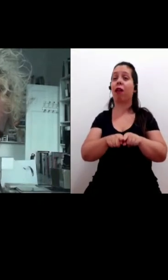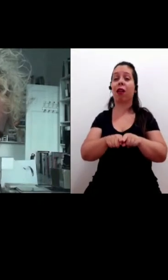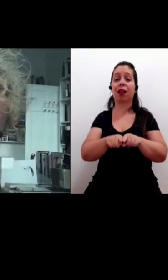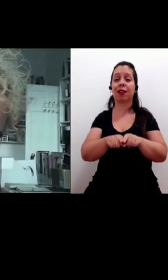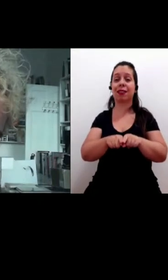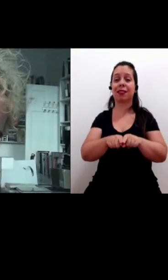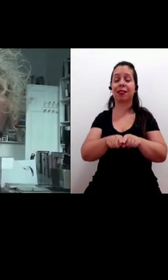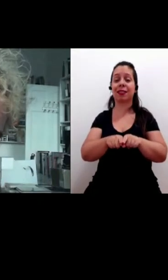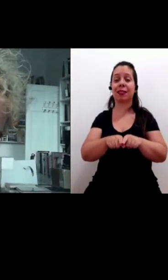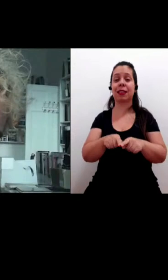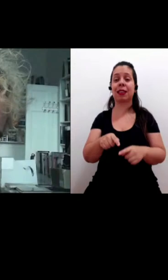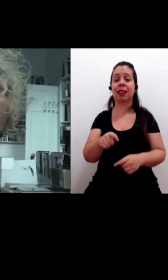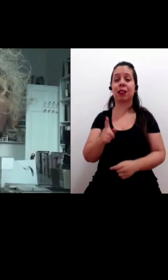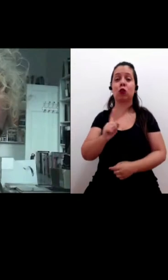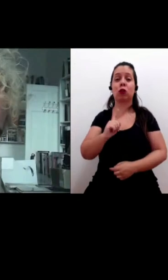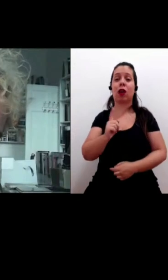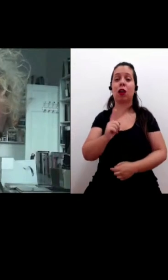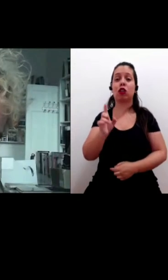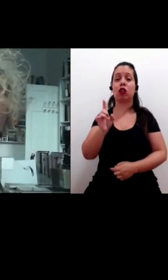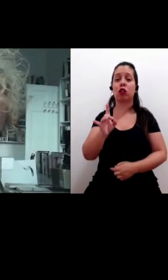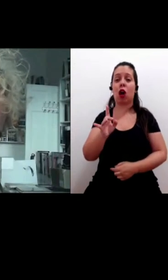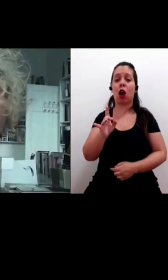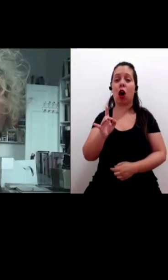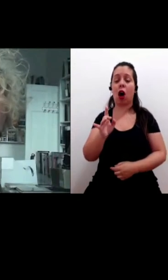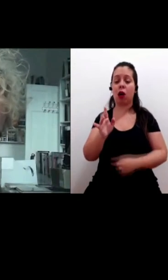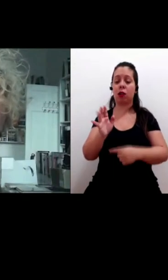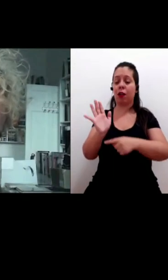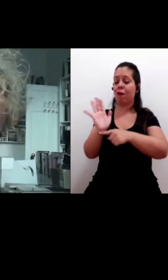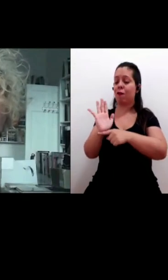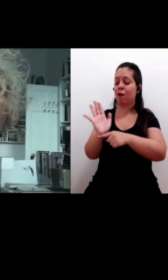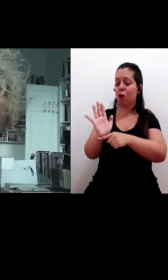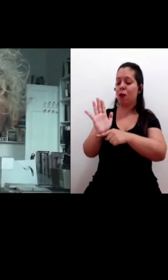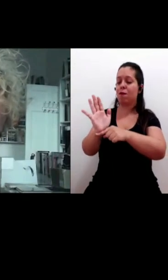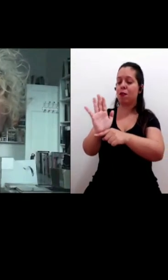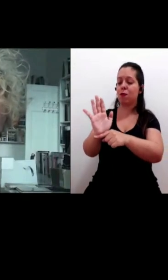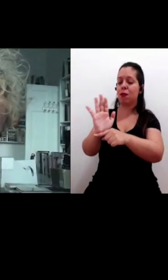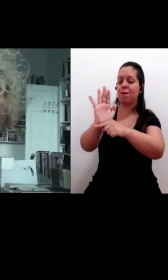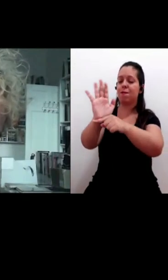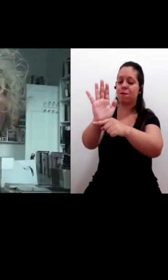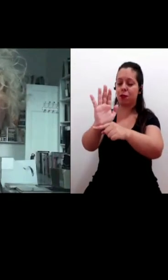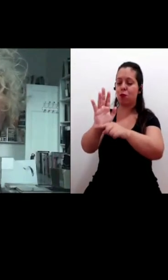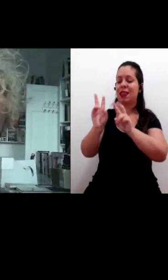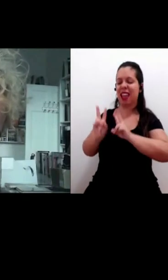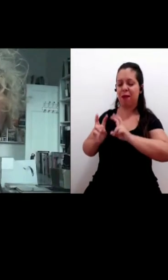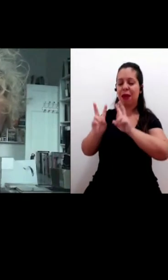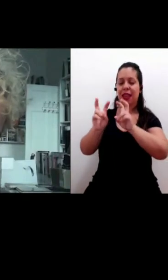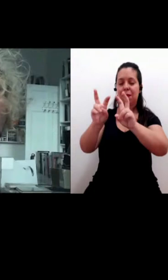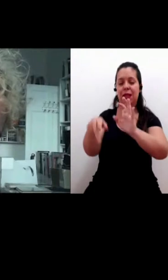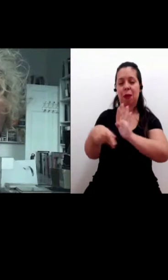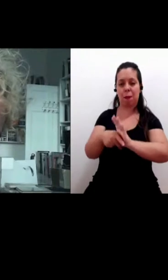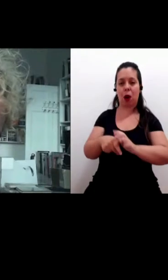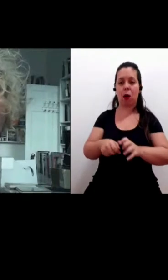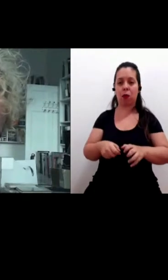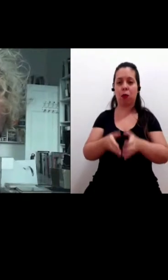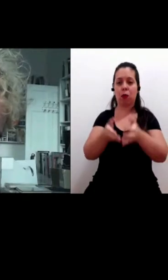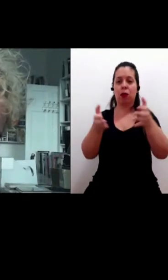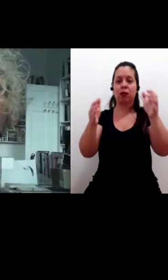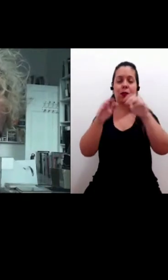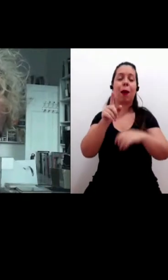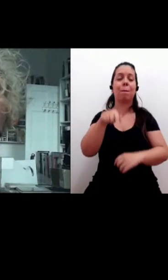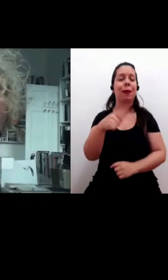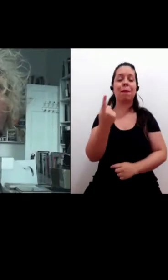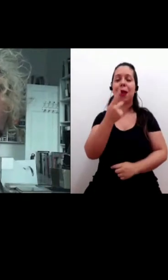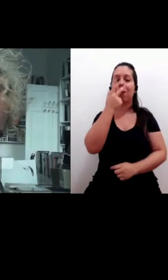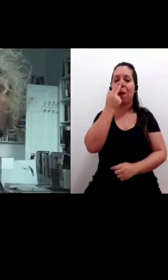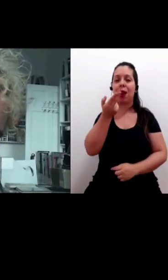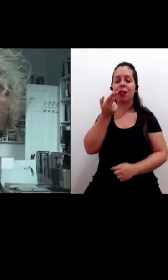not just traveling through films that dealt with this. It's really an essay, first. And secondly, you